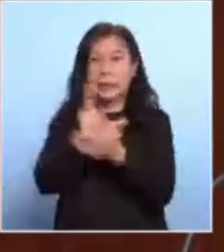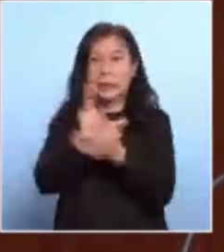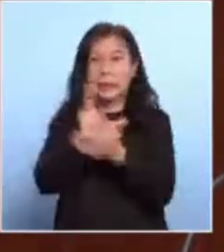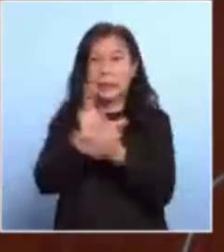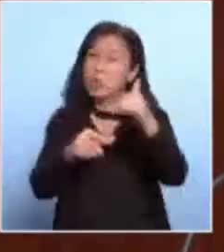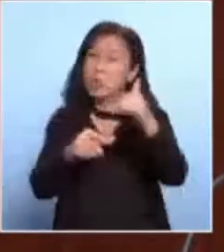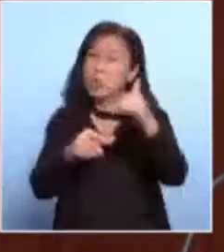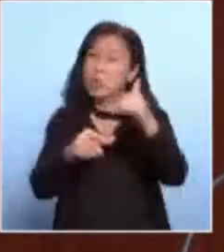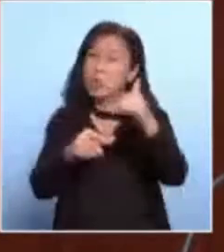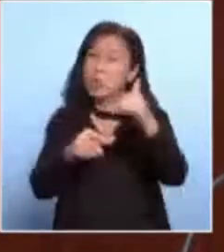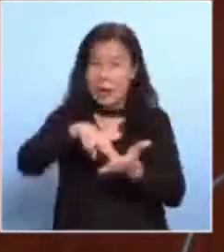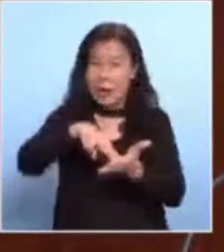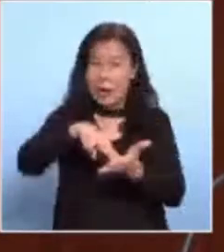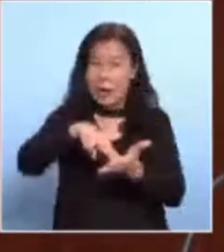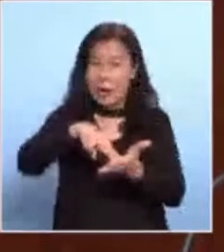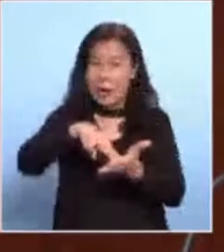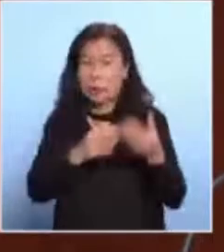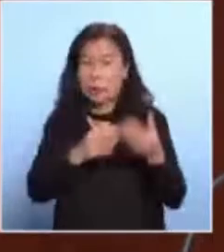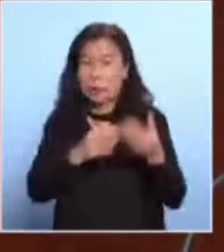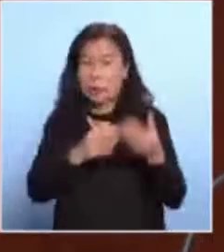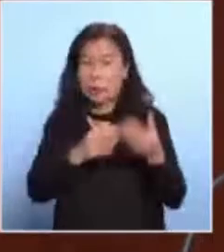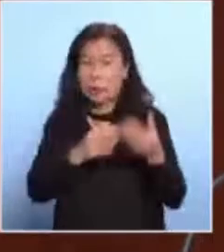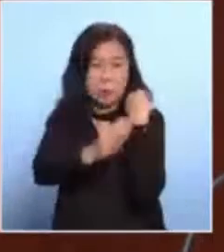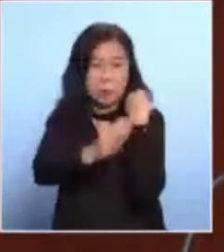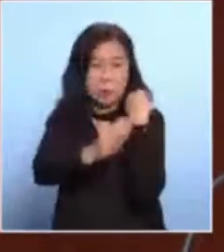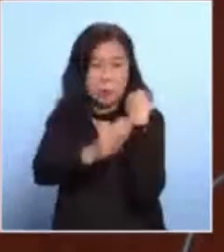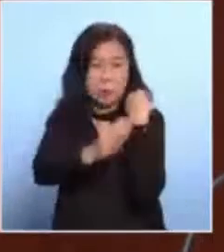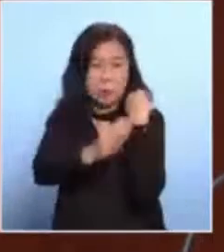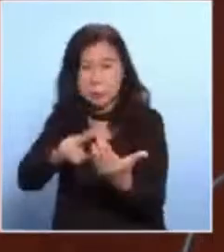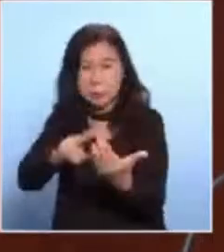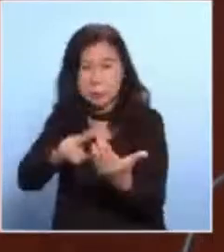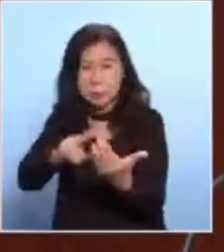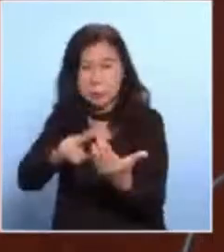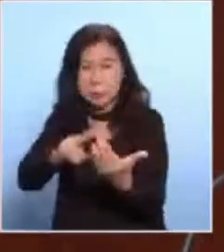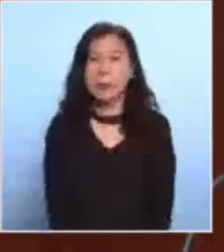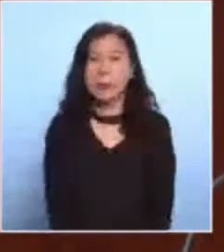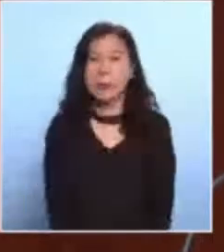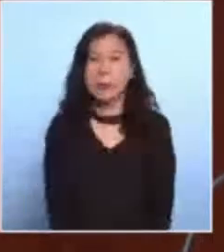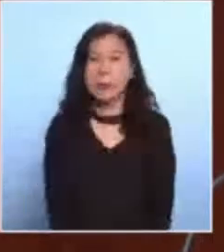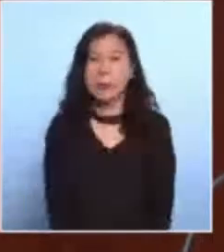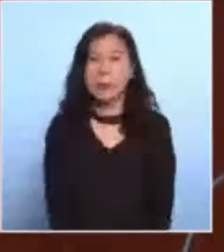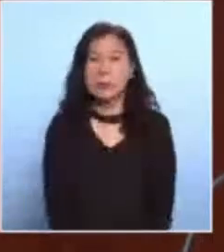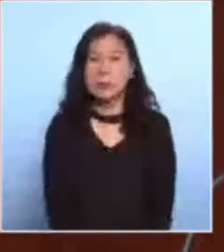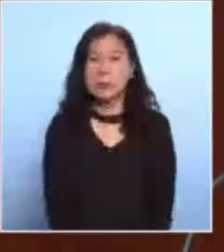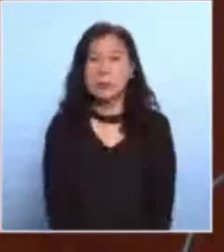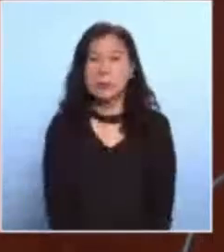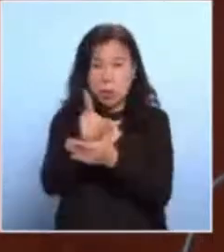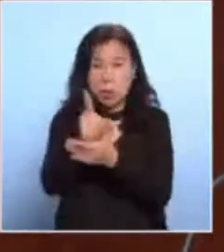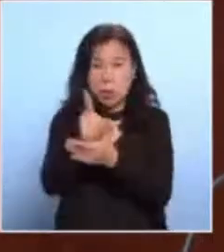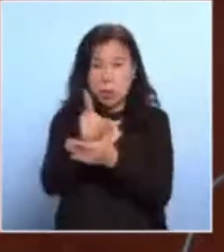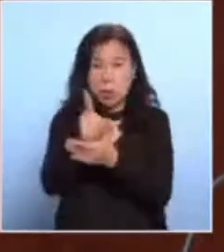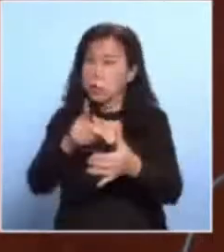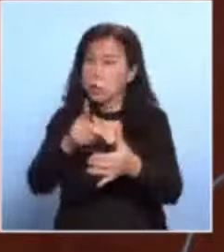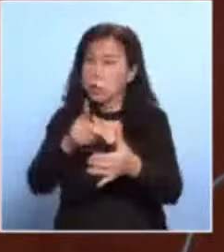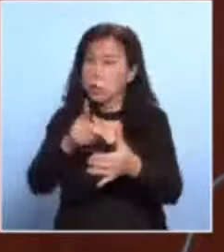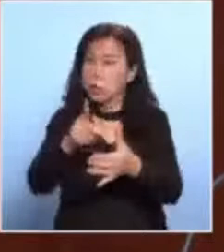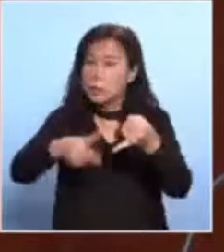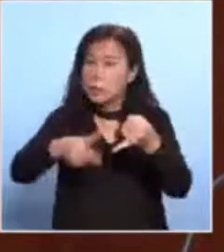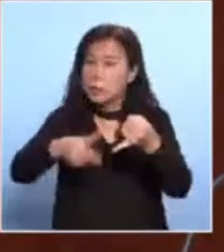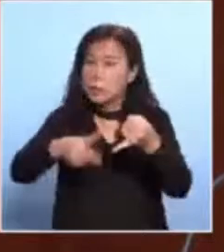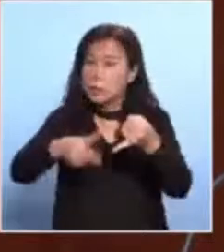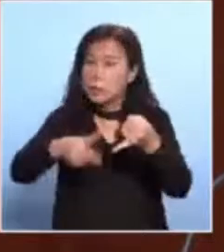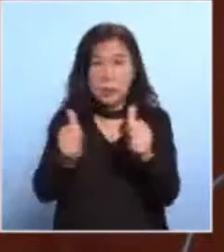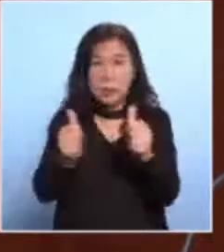half of next year to reduce the tax rate for qualifying profits derived from patents from the